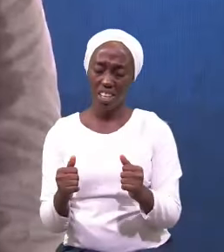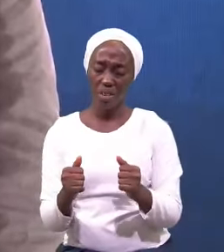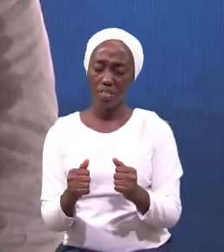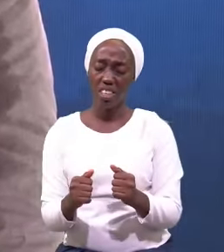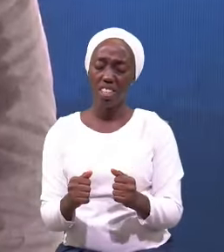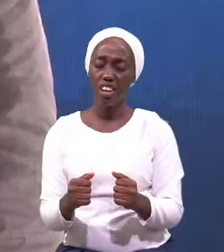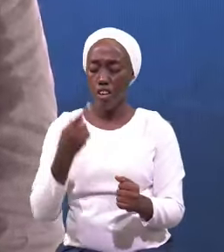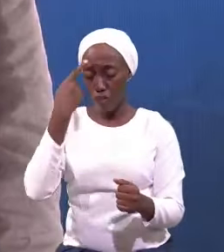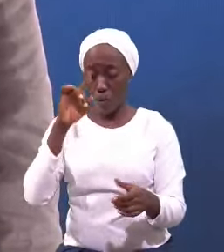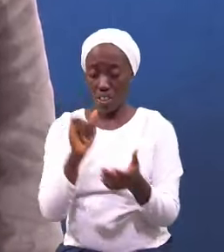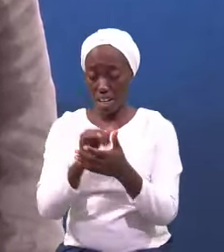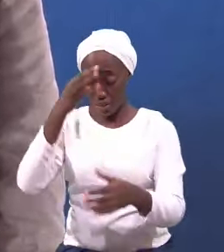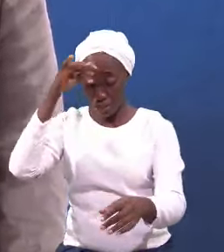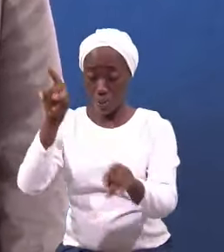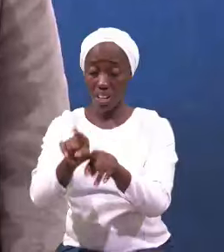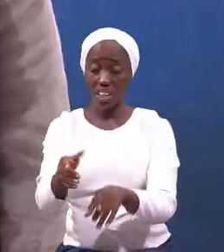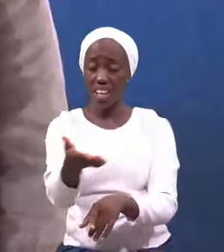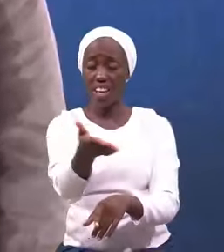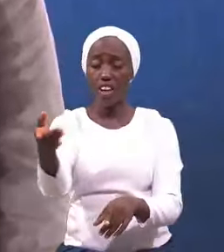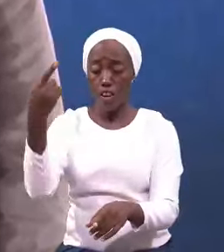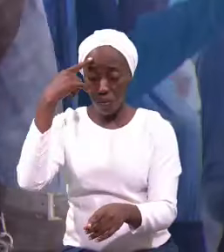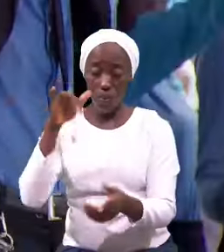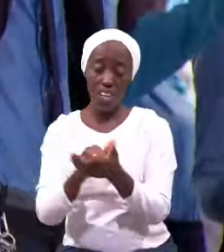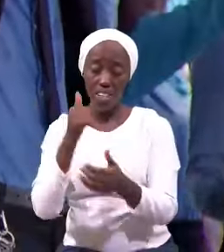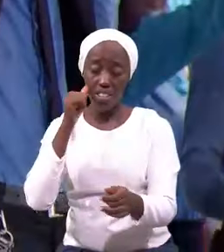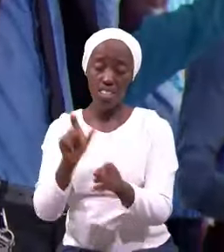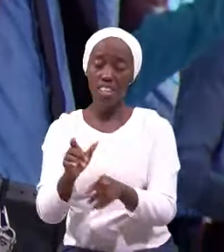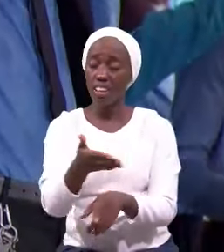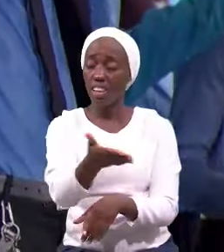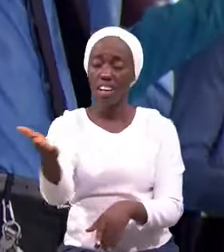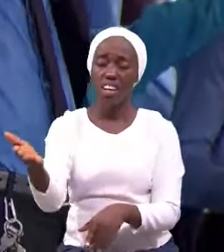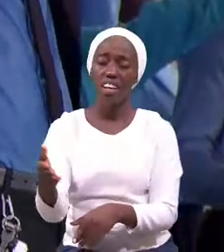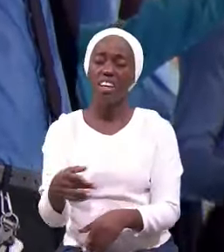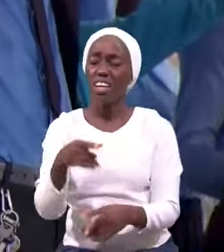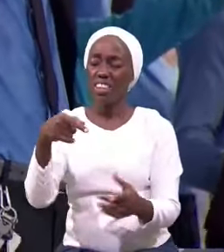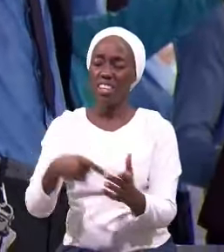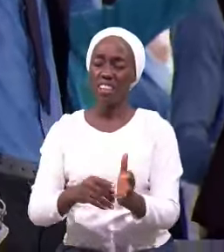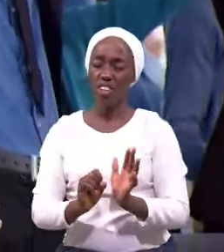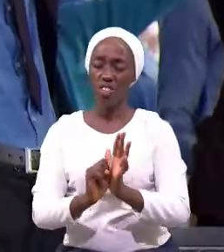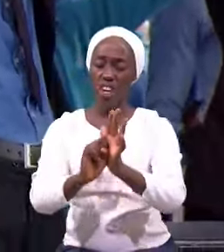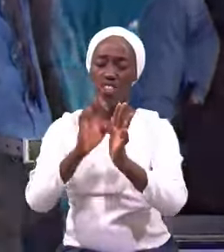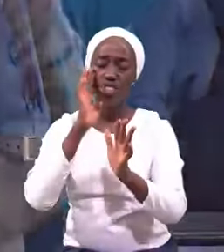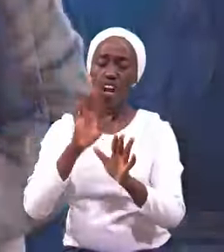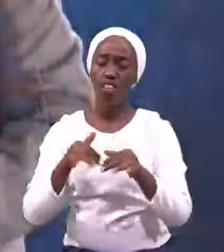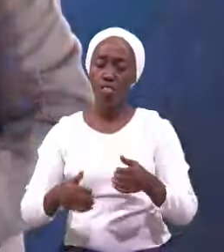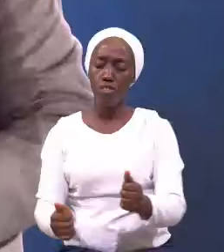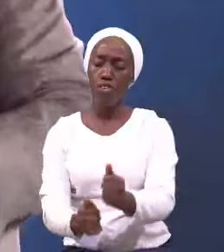for that brother, for that sister. This sign shall follow you as